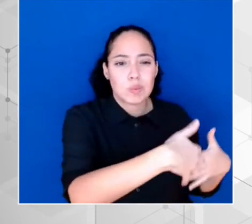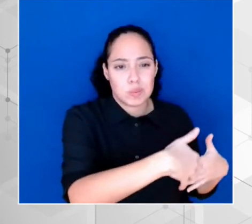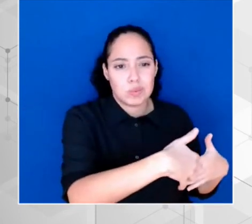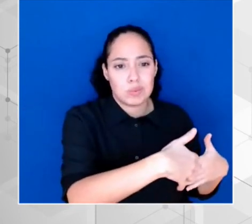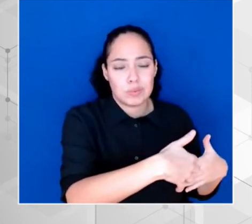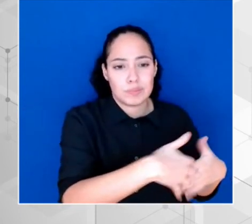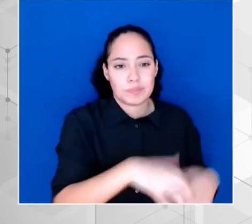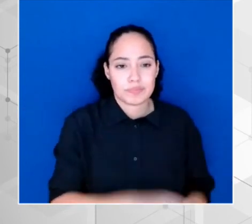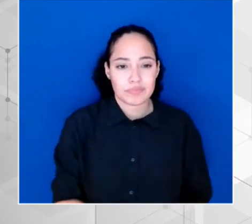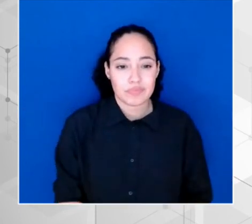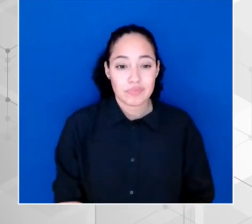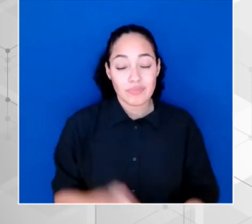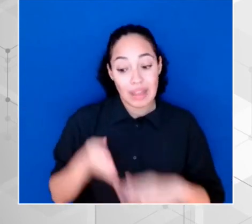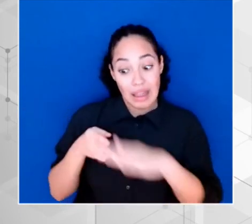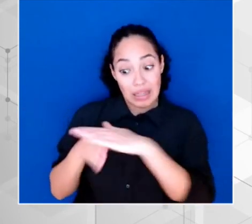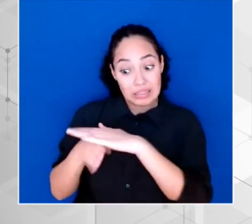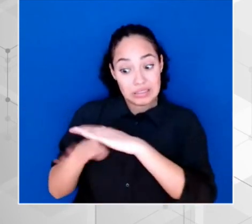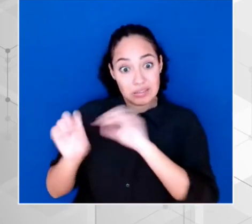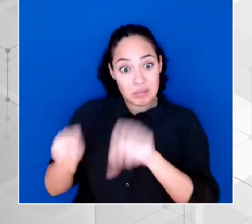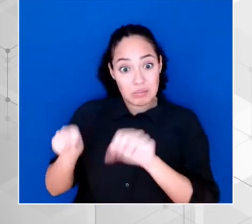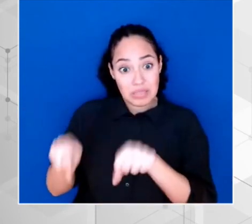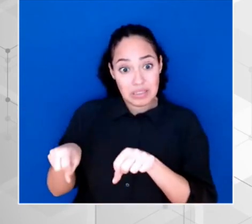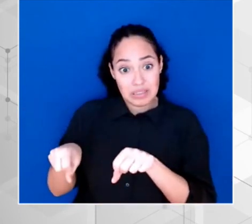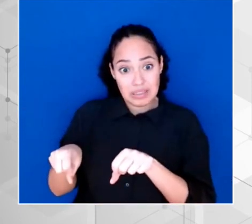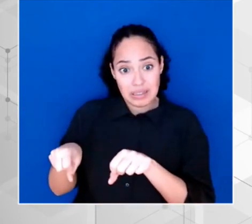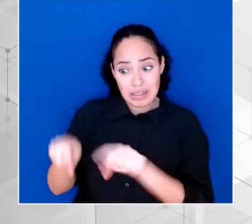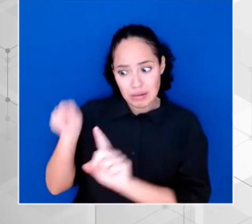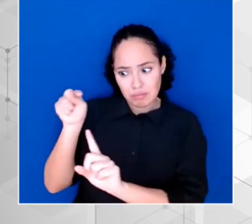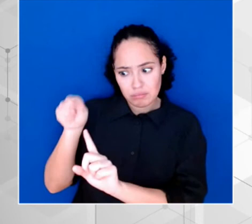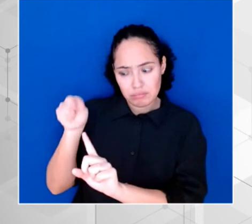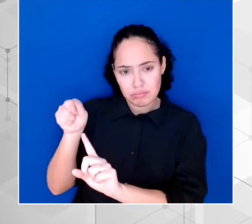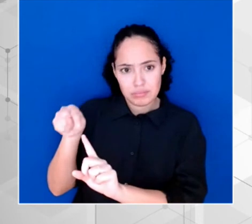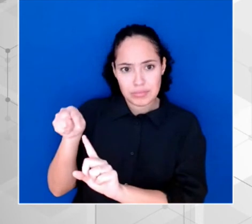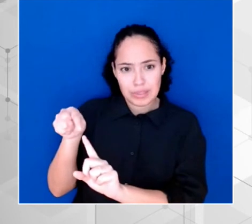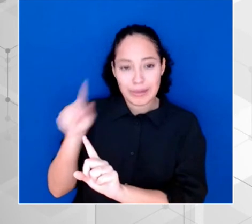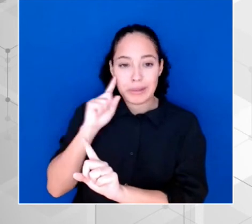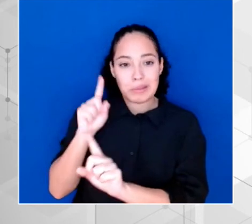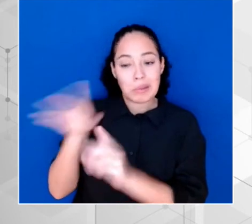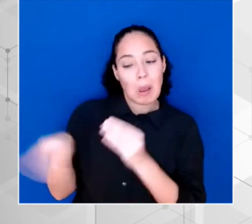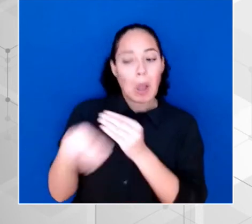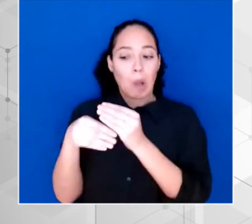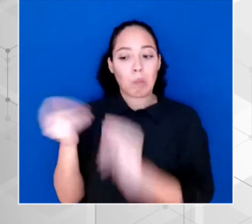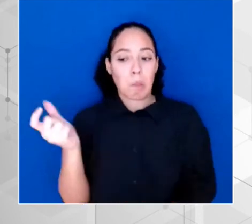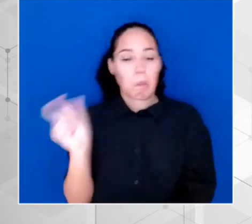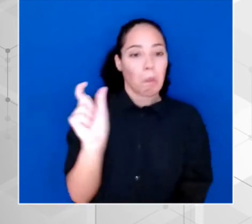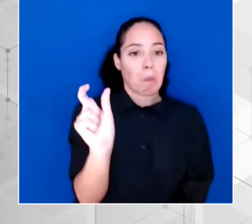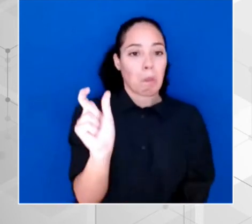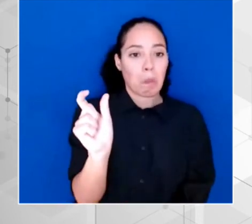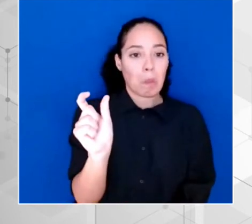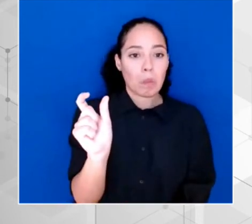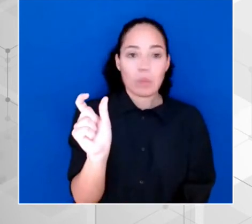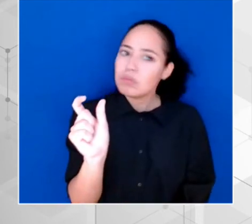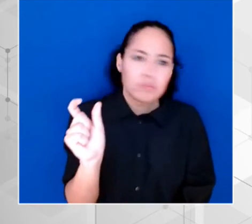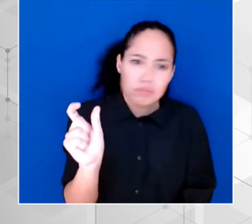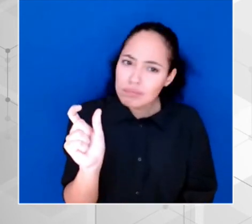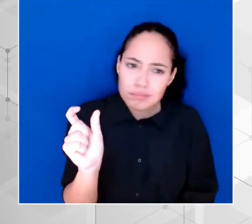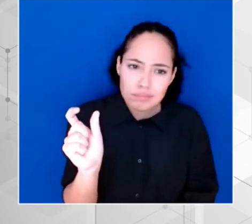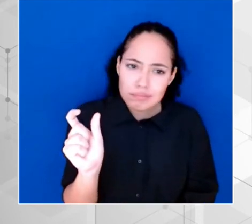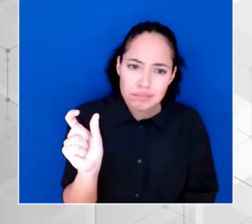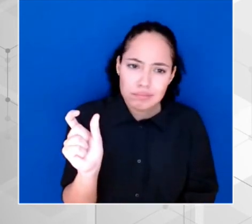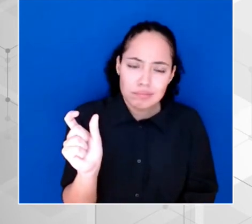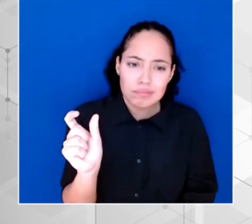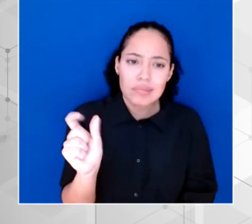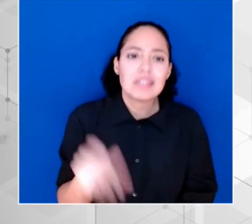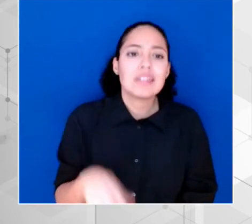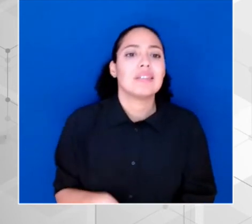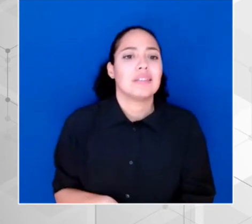be a feature, because no disability, no impairment has been chosen, and we